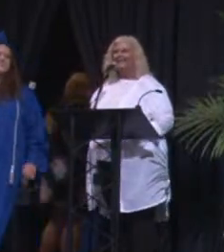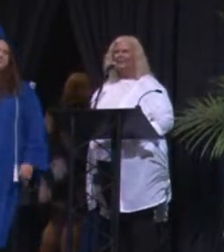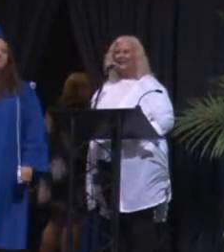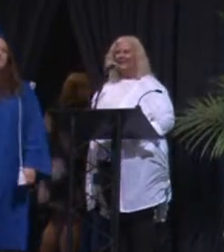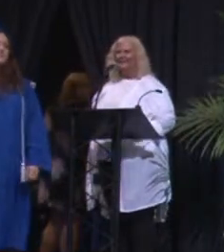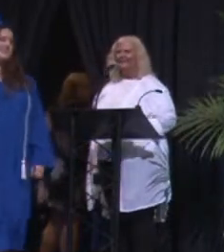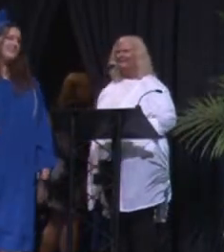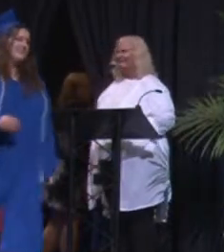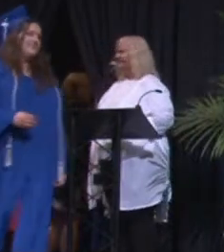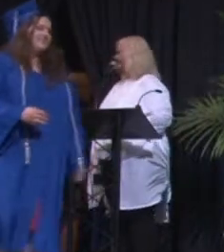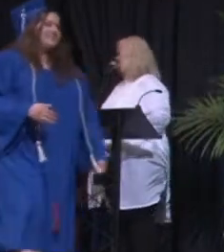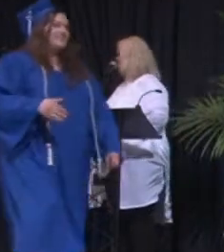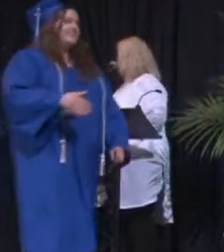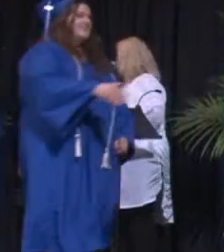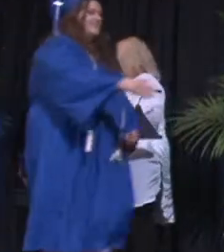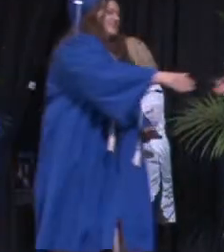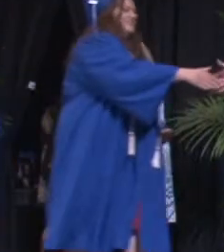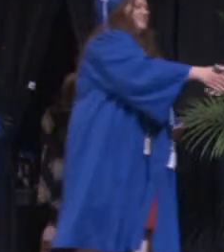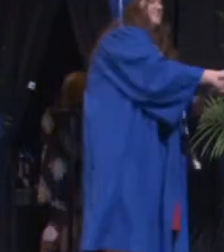Madison Tillman.